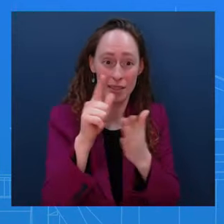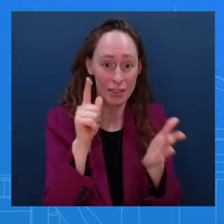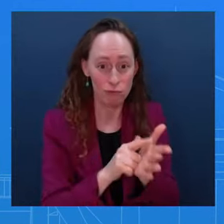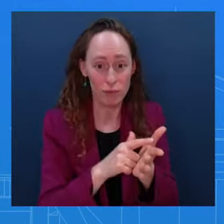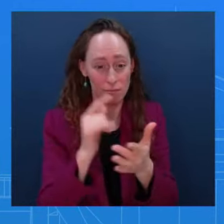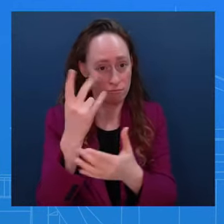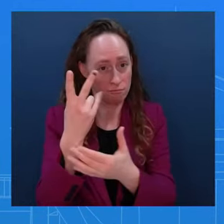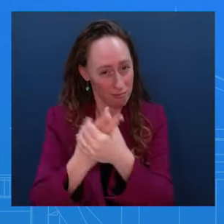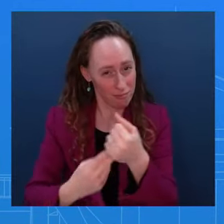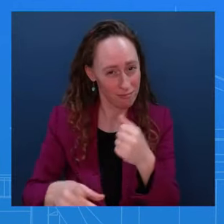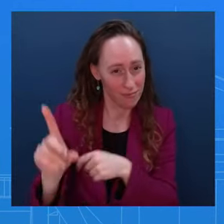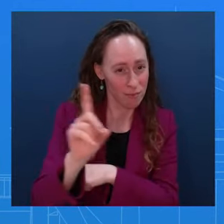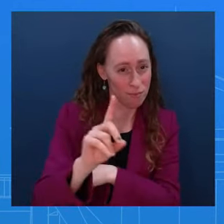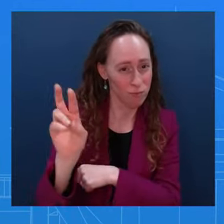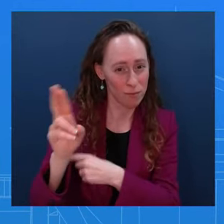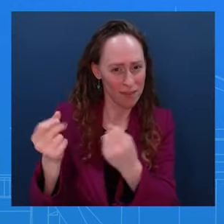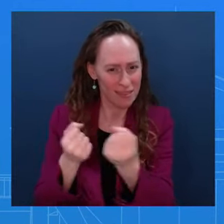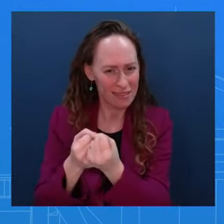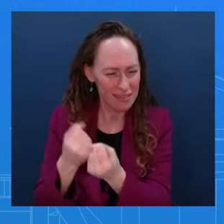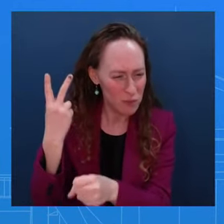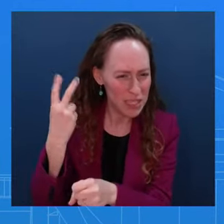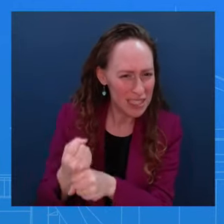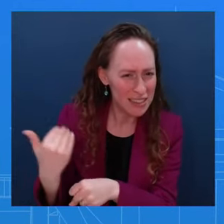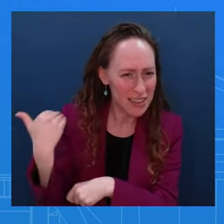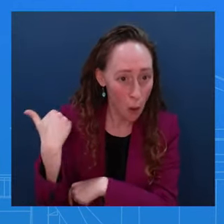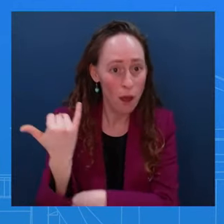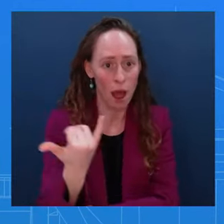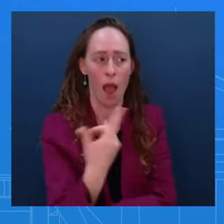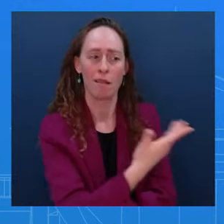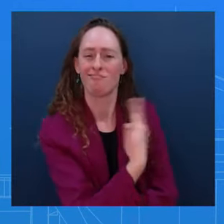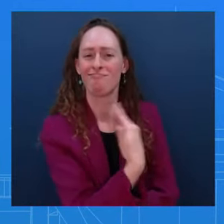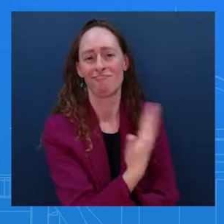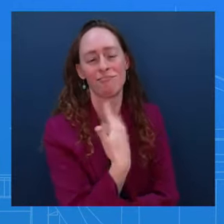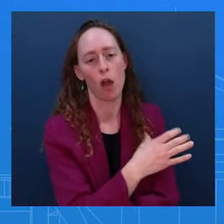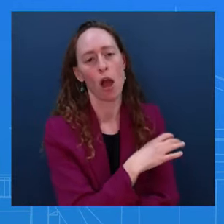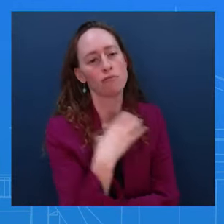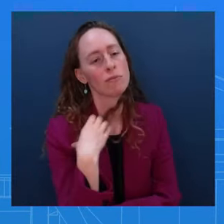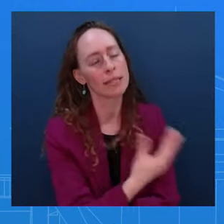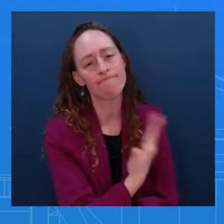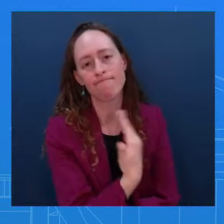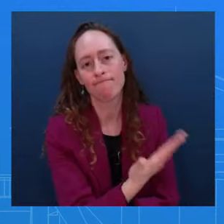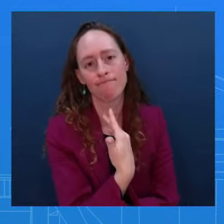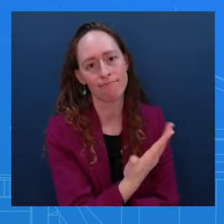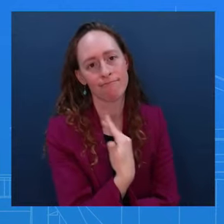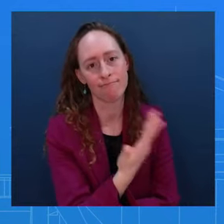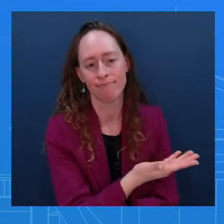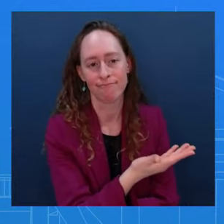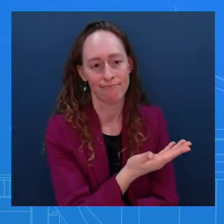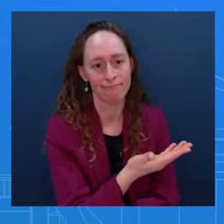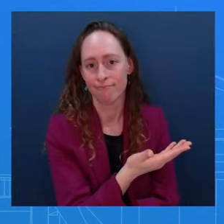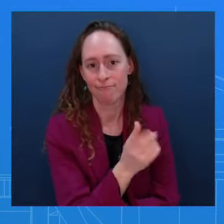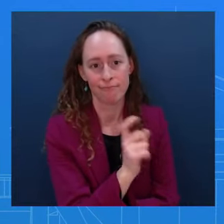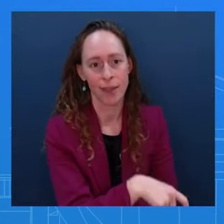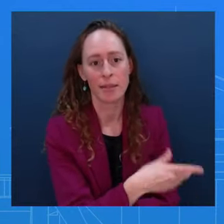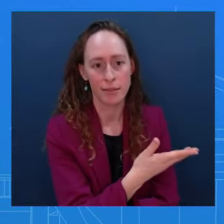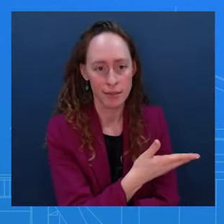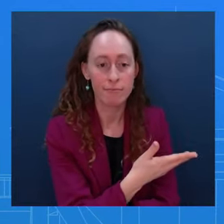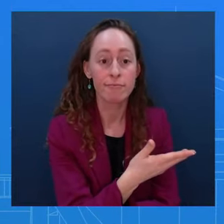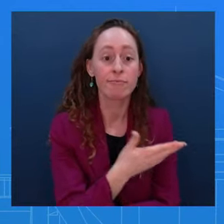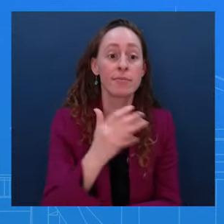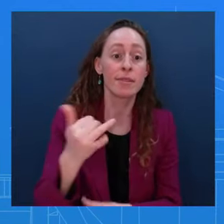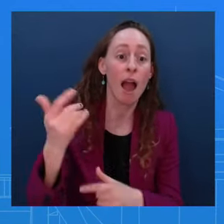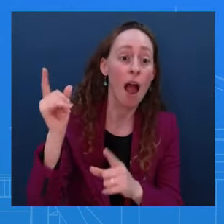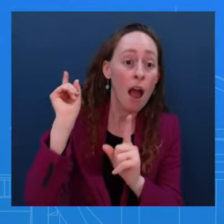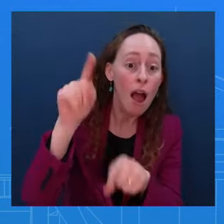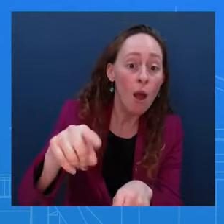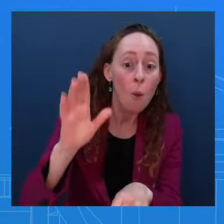ago. It is time for Congress to do more. We need them to do more. As it relates to travel to Kansas City, don't have anything